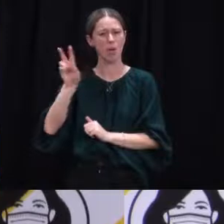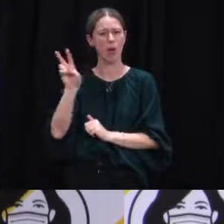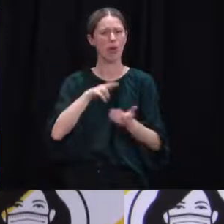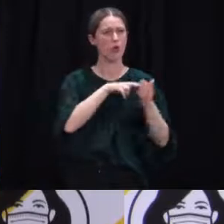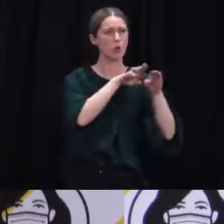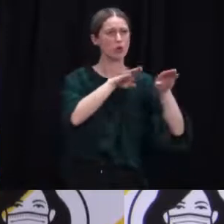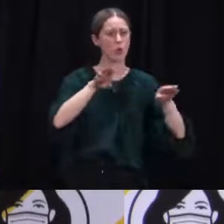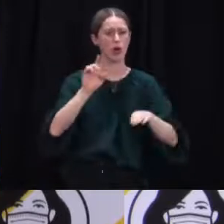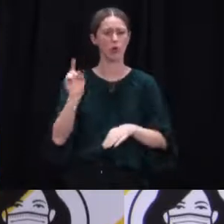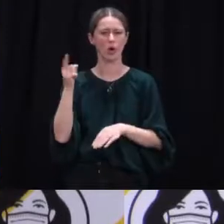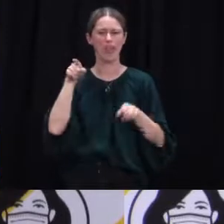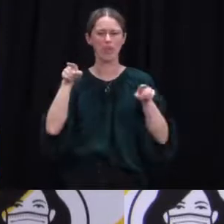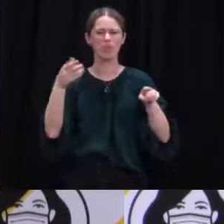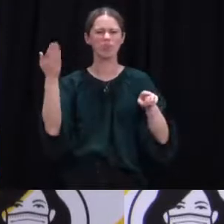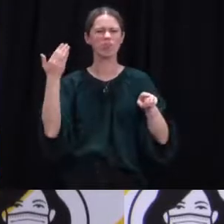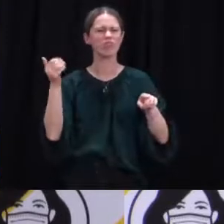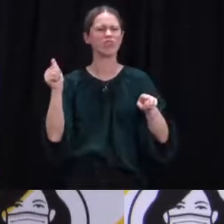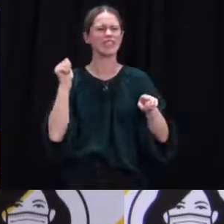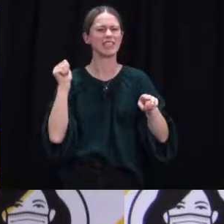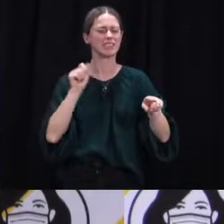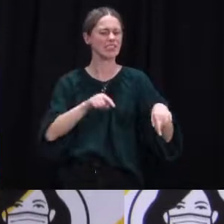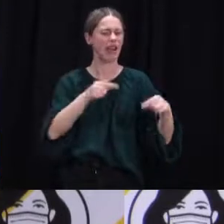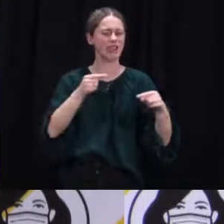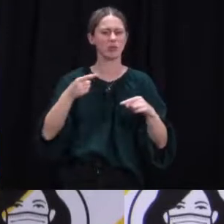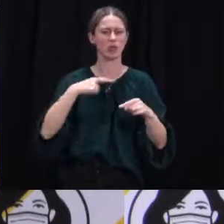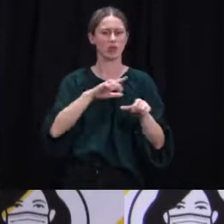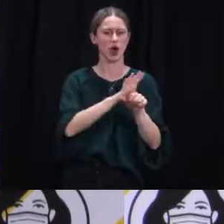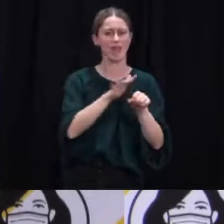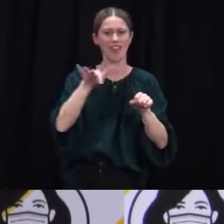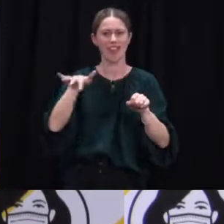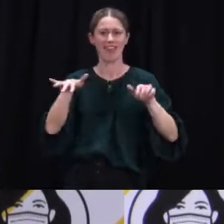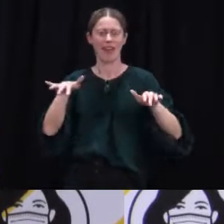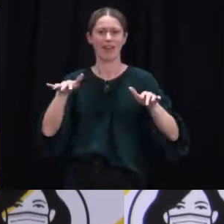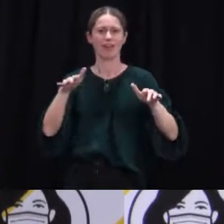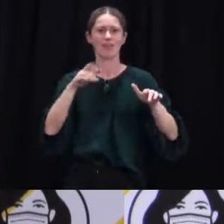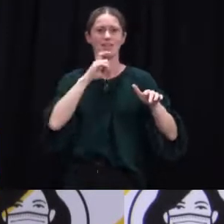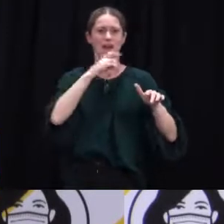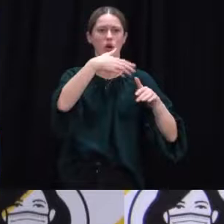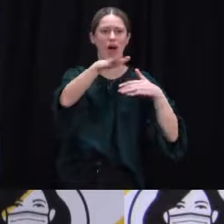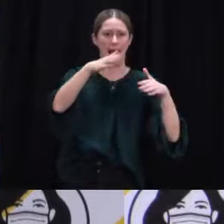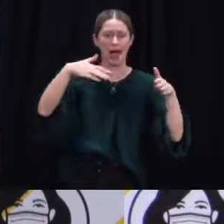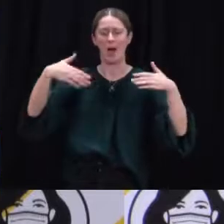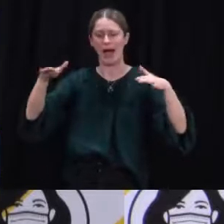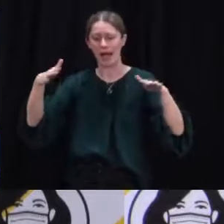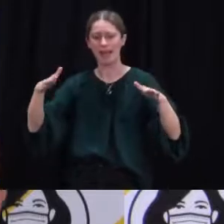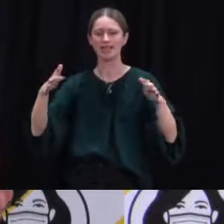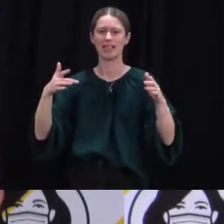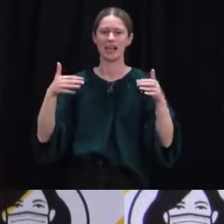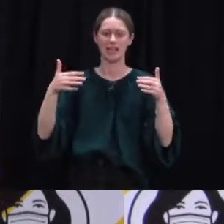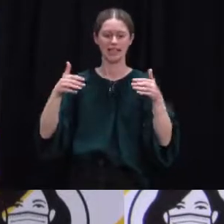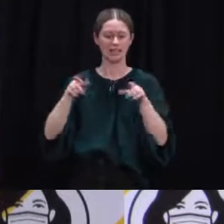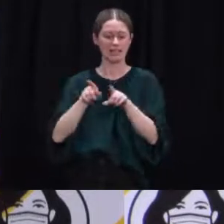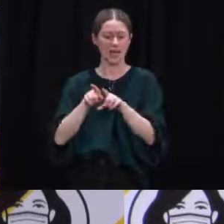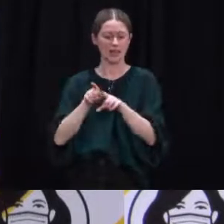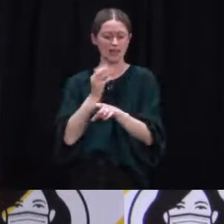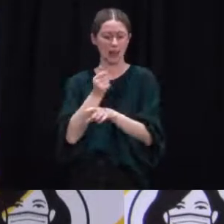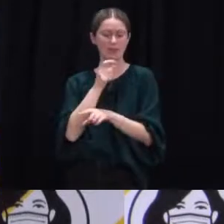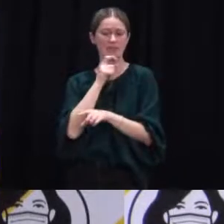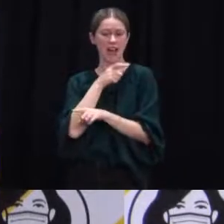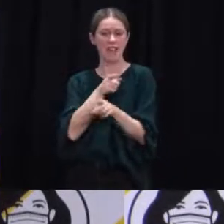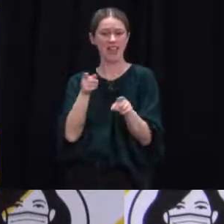good capacity within our hospitals. So saying, in the Auckland region, at both North Shore and Auckland, they did have those challenges of those